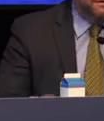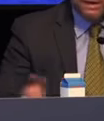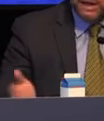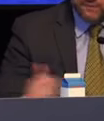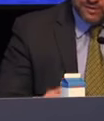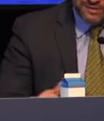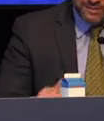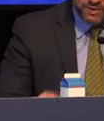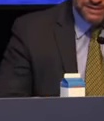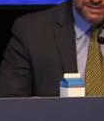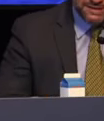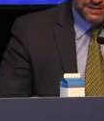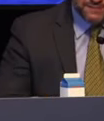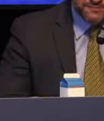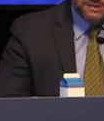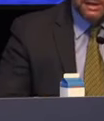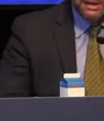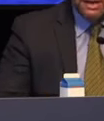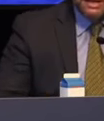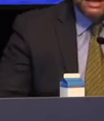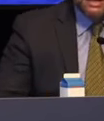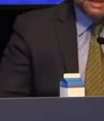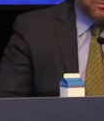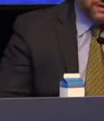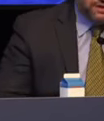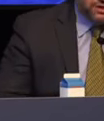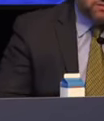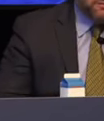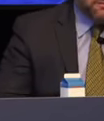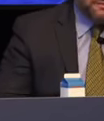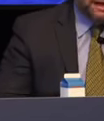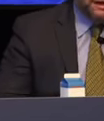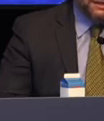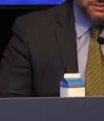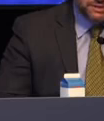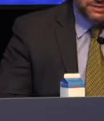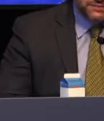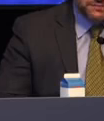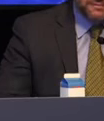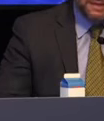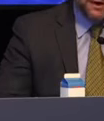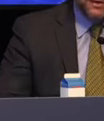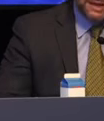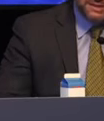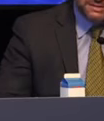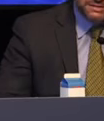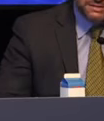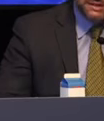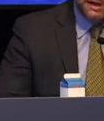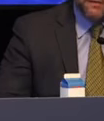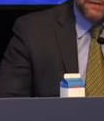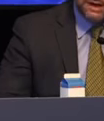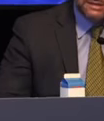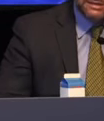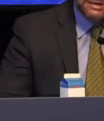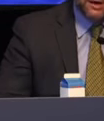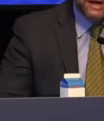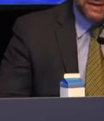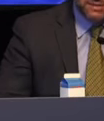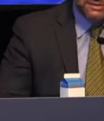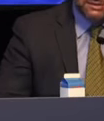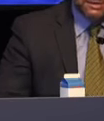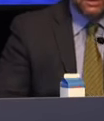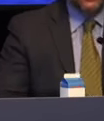problems there and forwarding them to us immediately. In summary, you, our customers, our claimants, our friends,